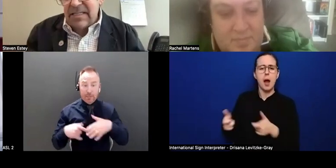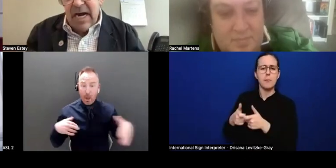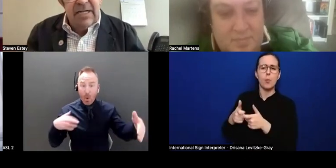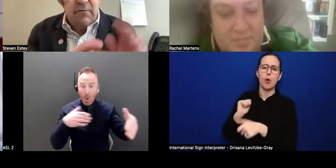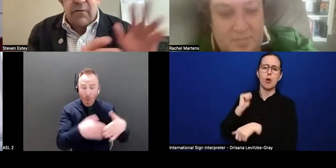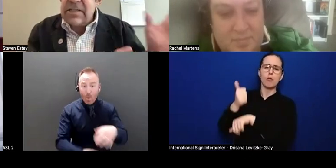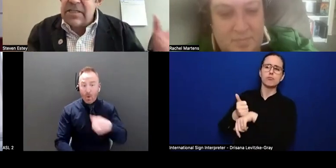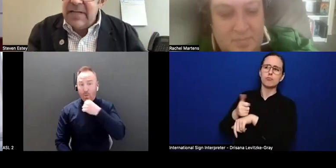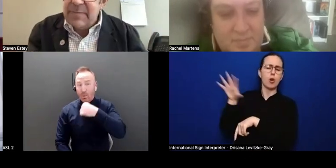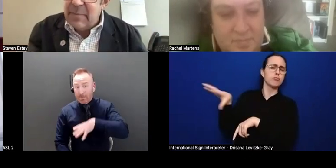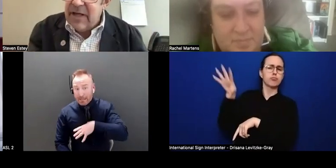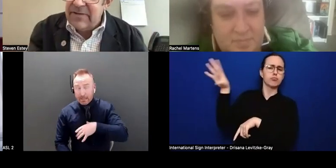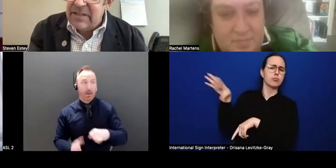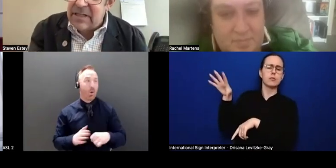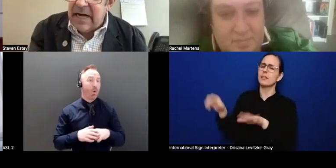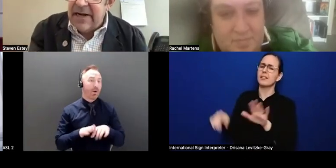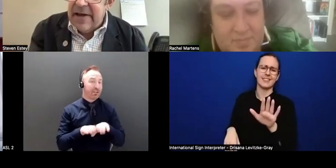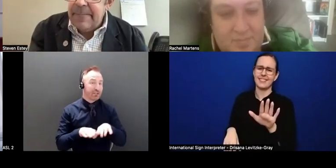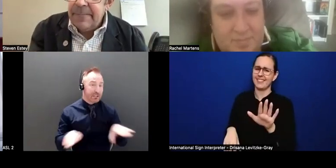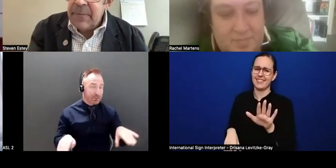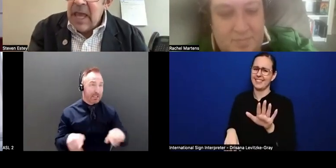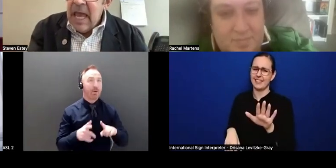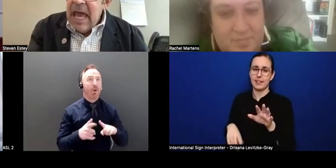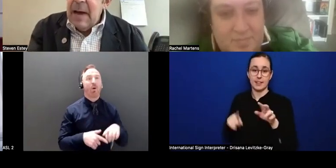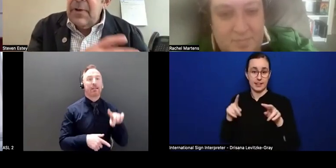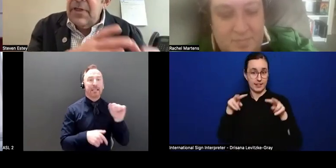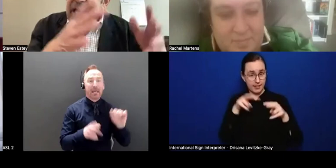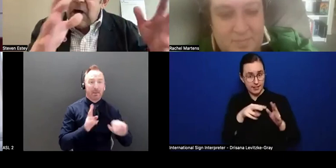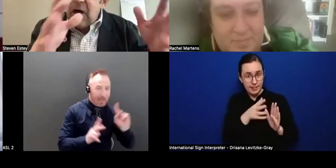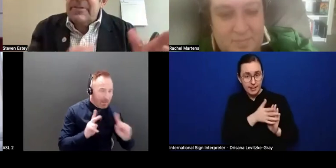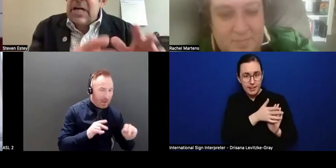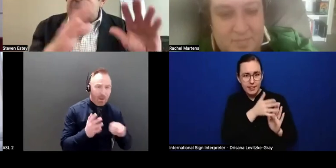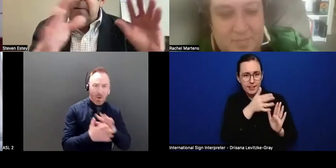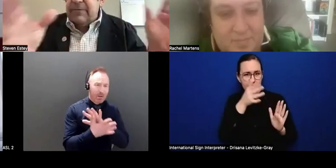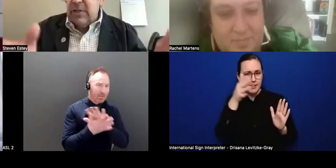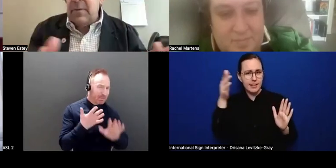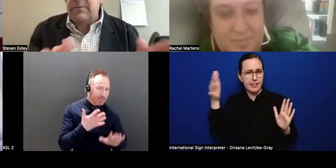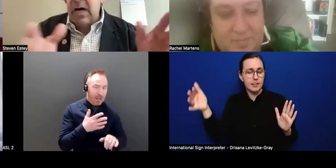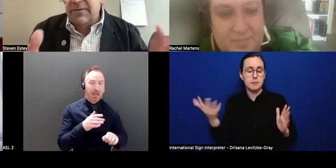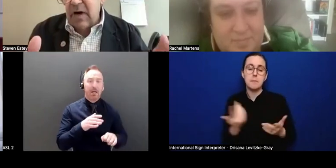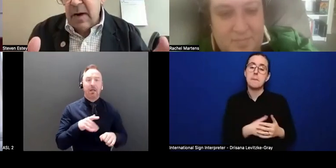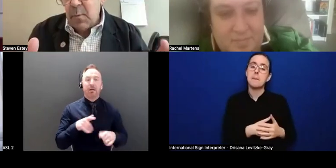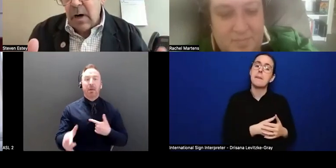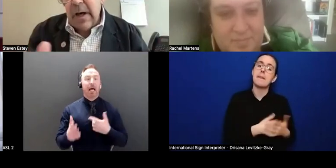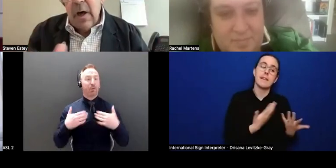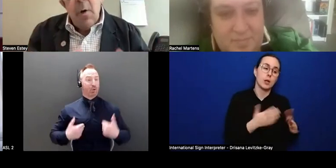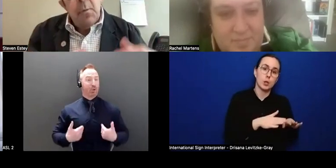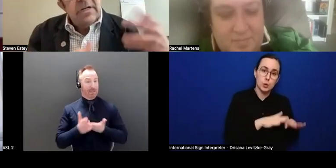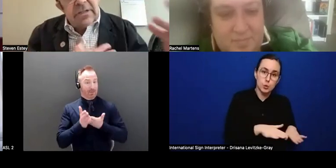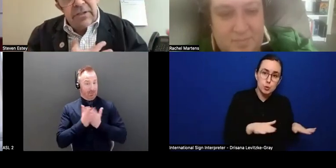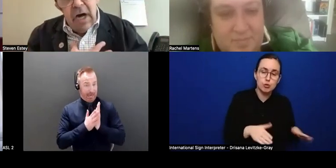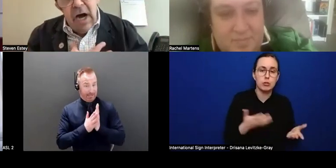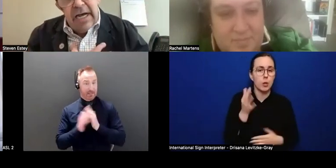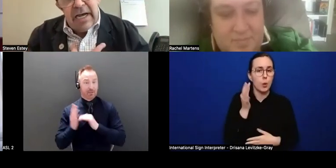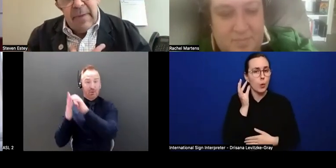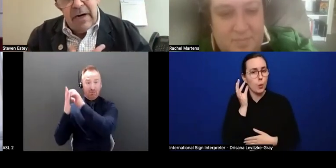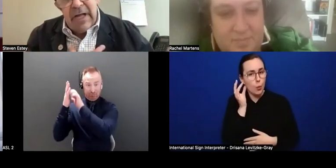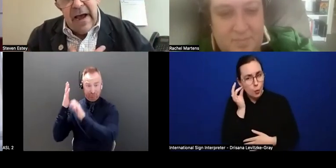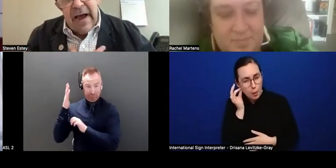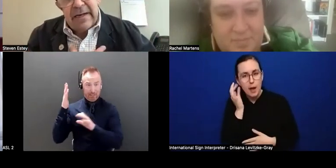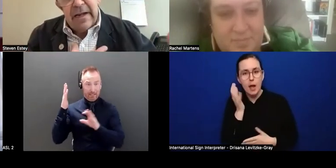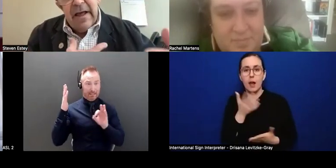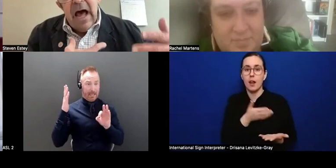in society, or racialized people in society, with the adoption of a human rights framework, when you start talking